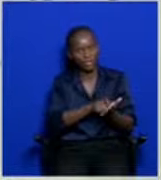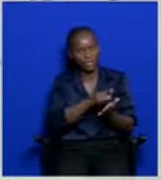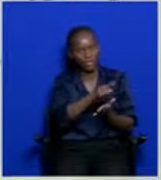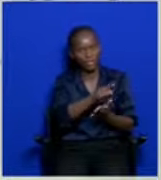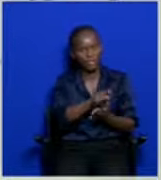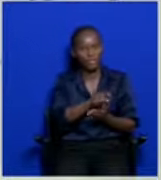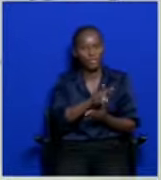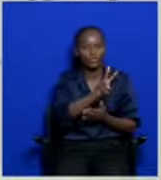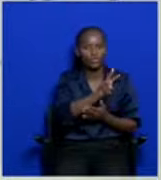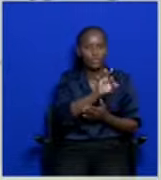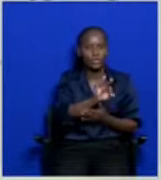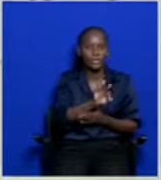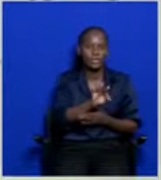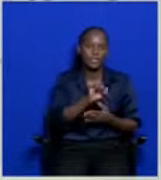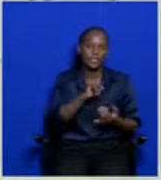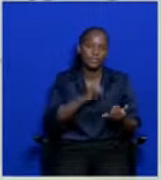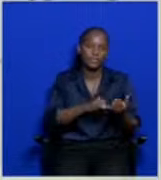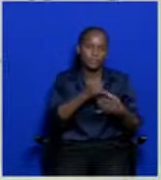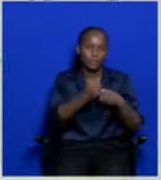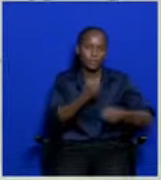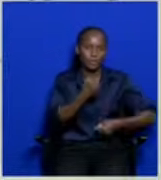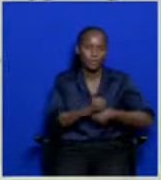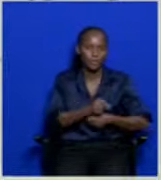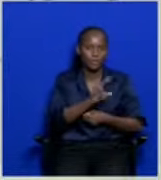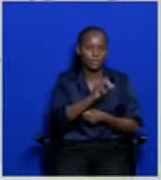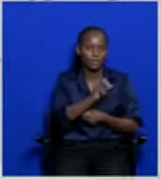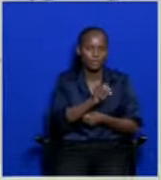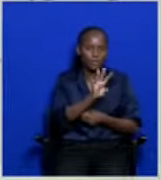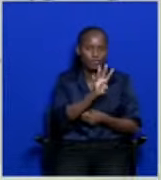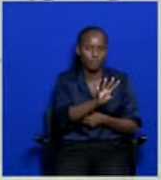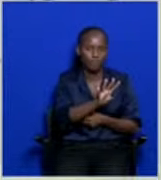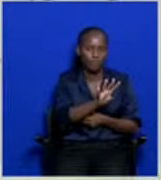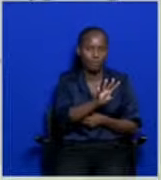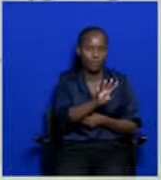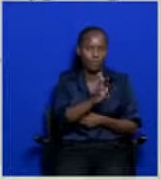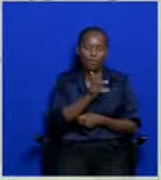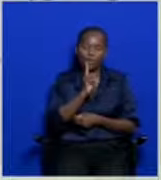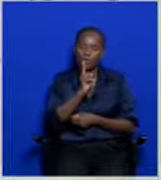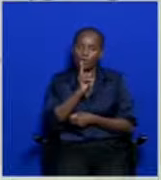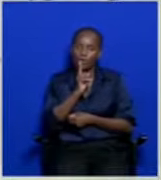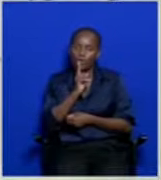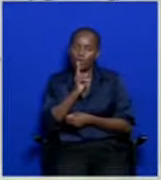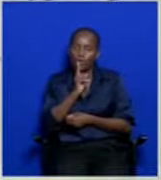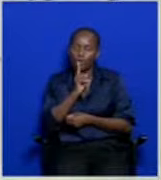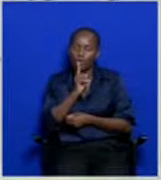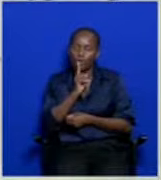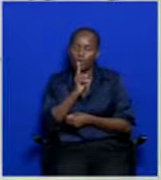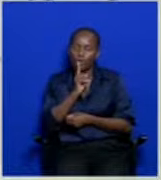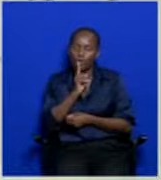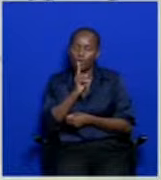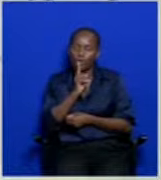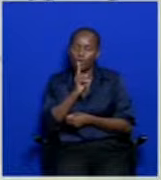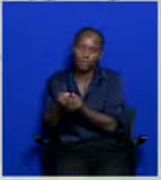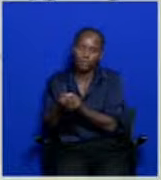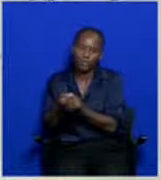And once again, it's supported by the provincial head of Gauteng, IPID.